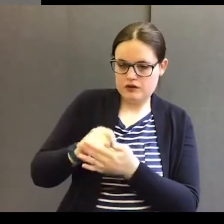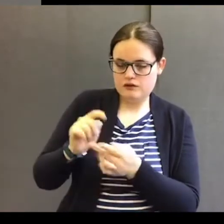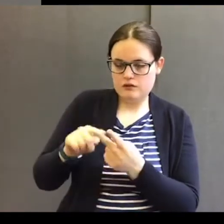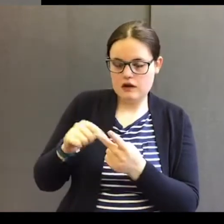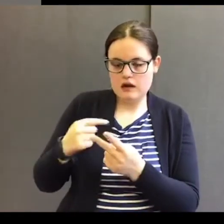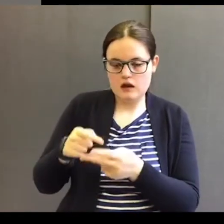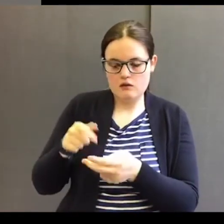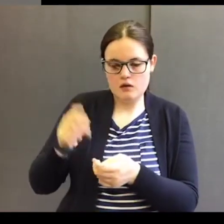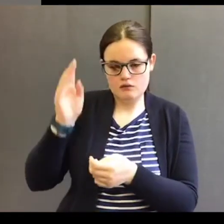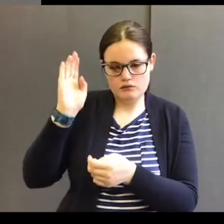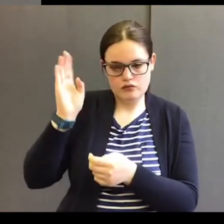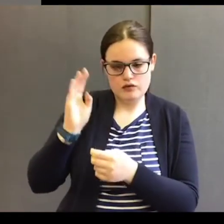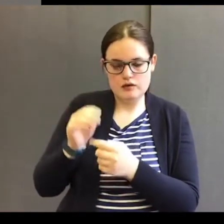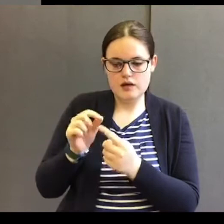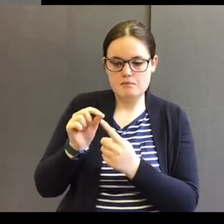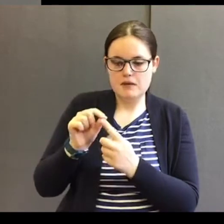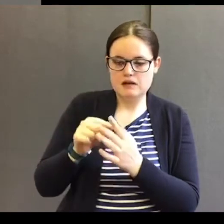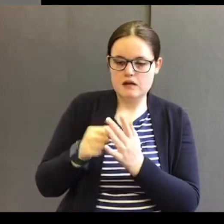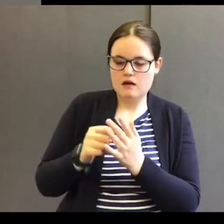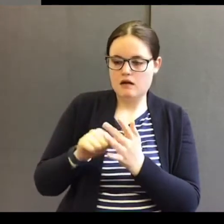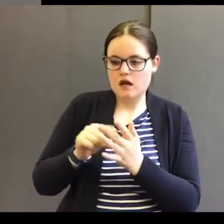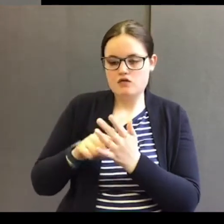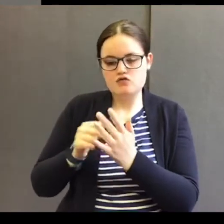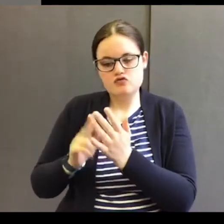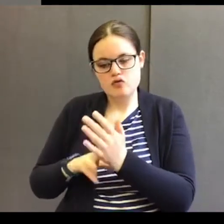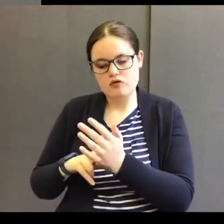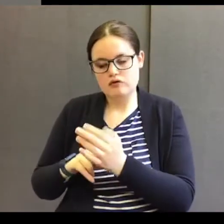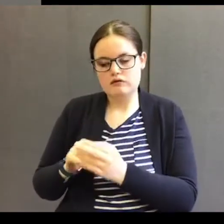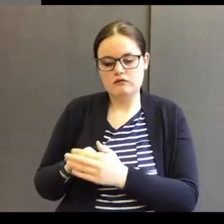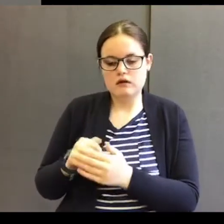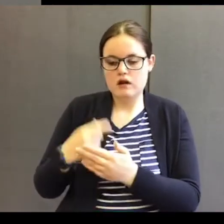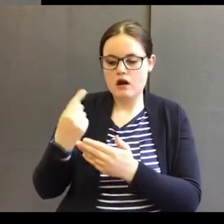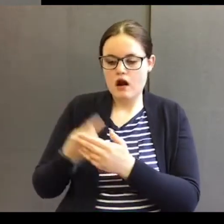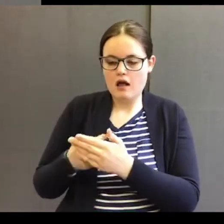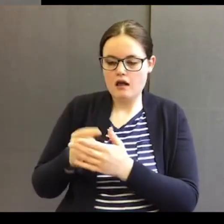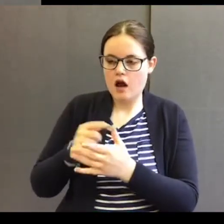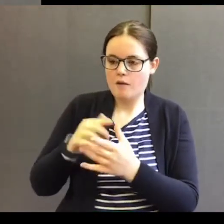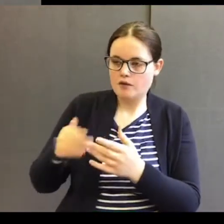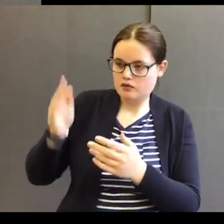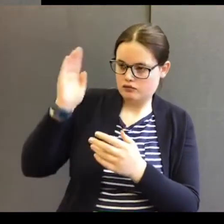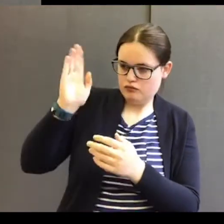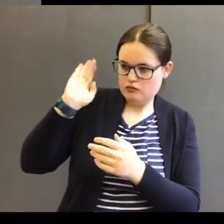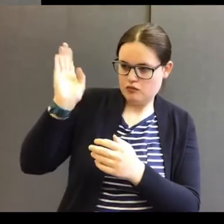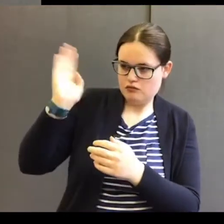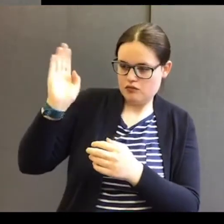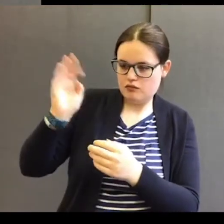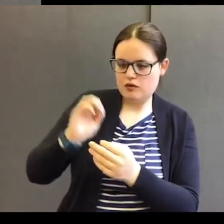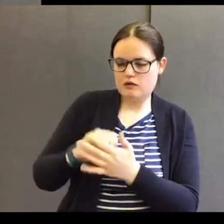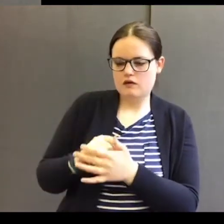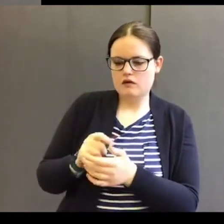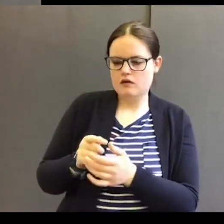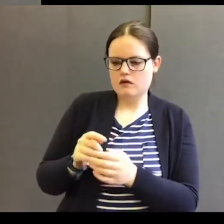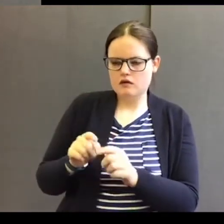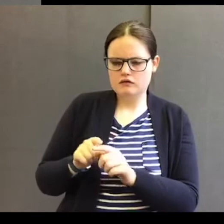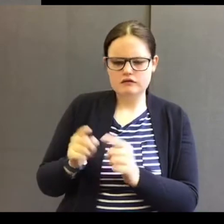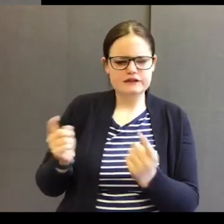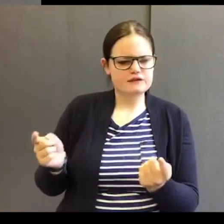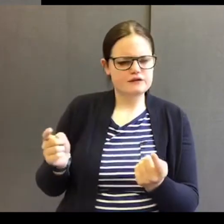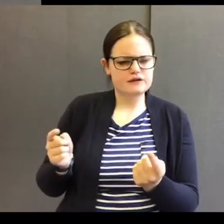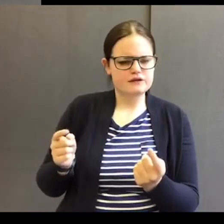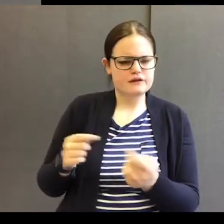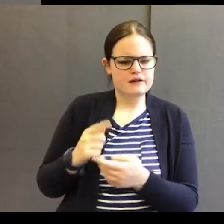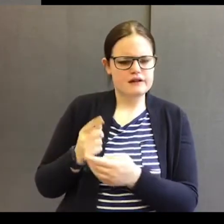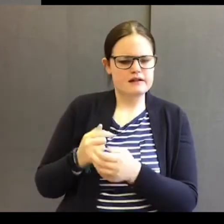up and then another, Peter, then John, and then the other apostles. Well, what